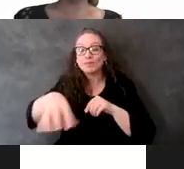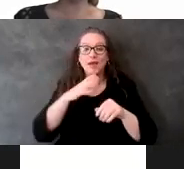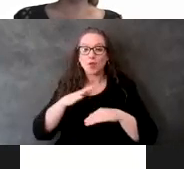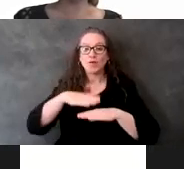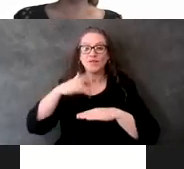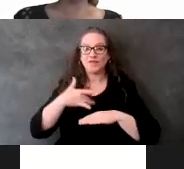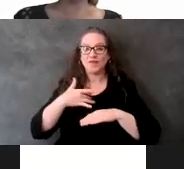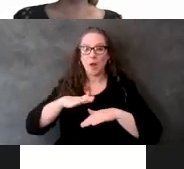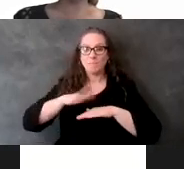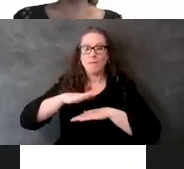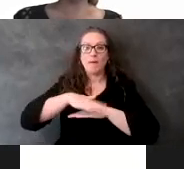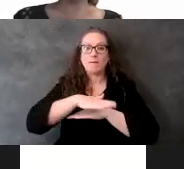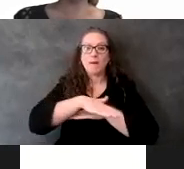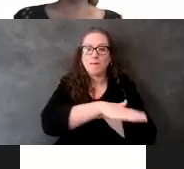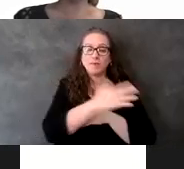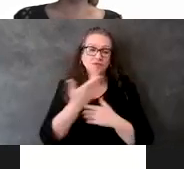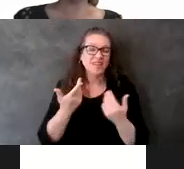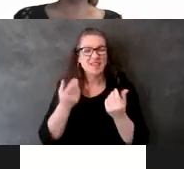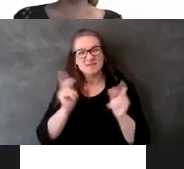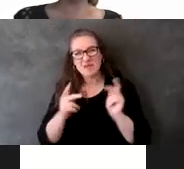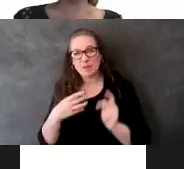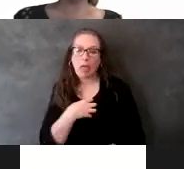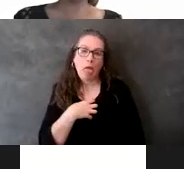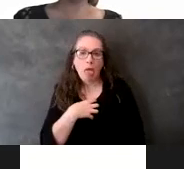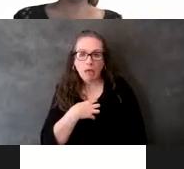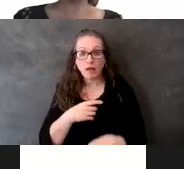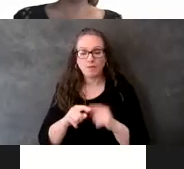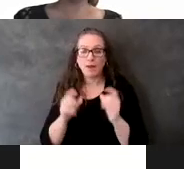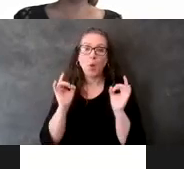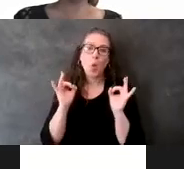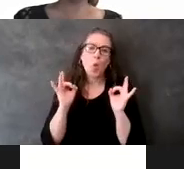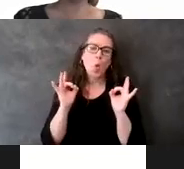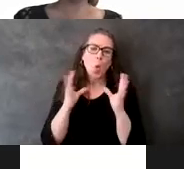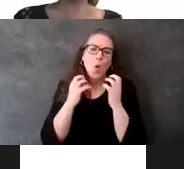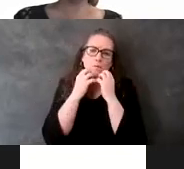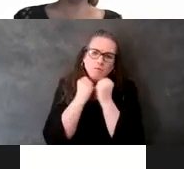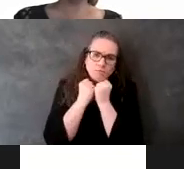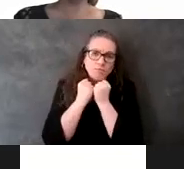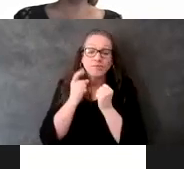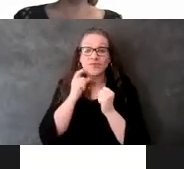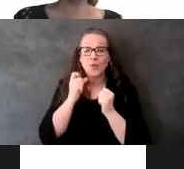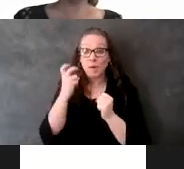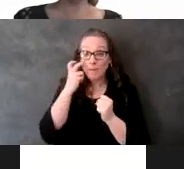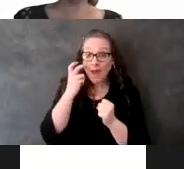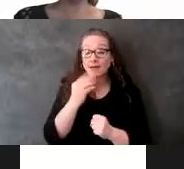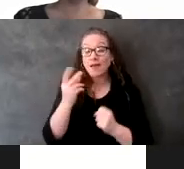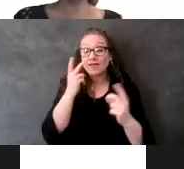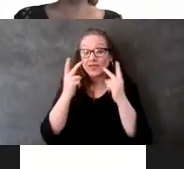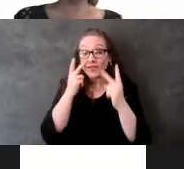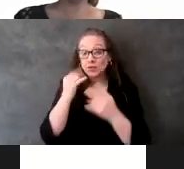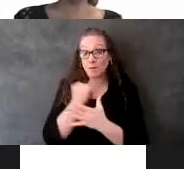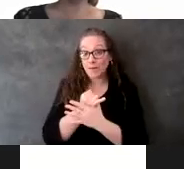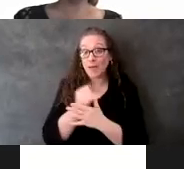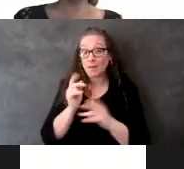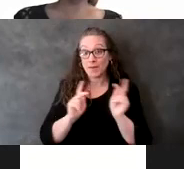A lot of people really object to them, but they're extremely important for people who are blind and visually impaired to be able to navigate safely